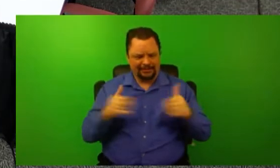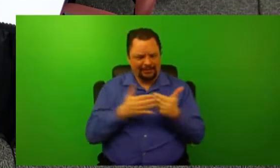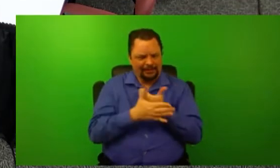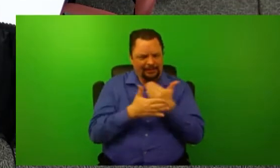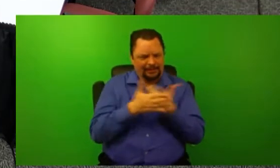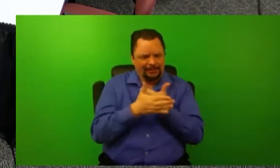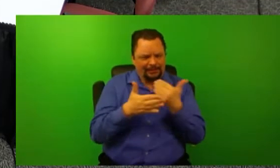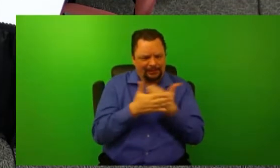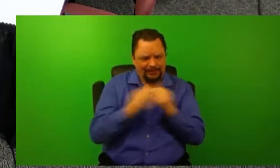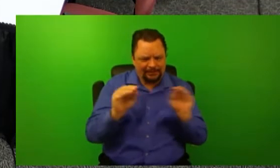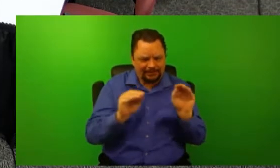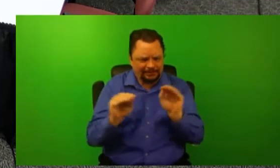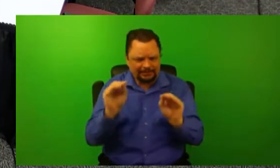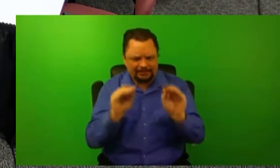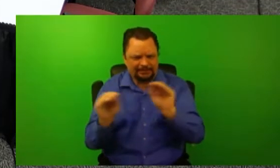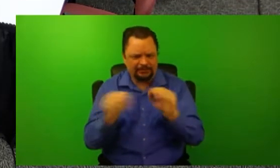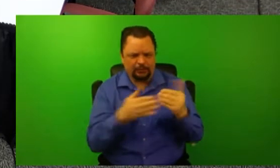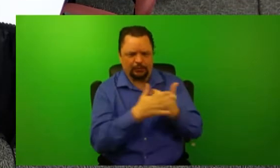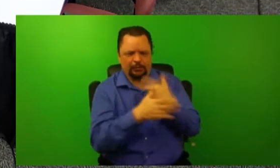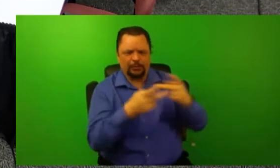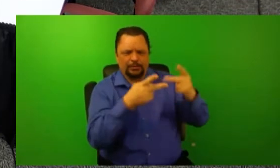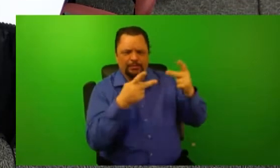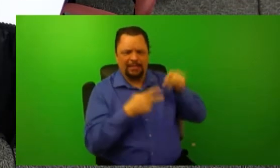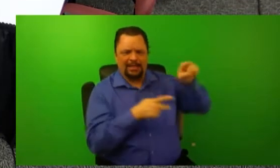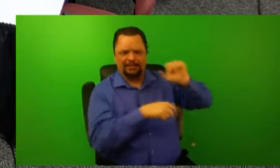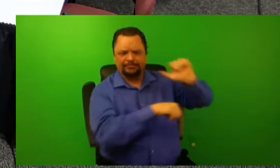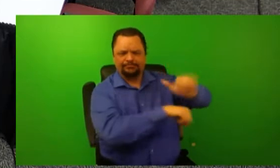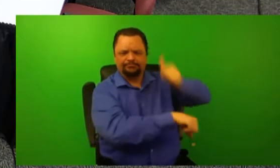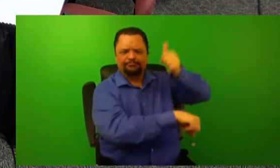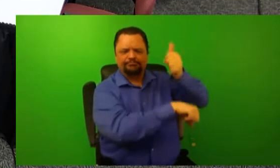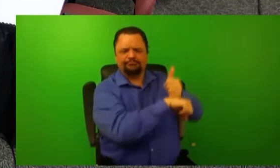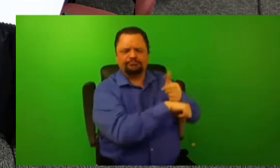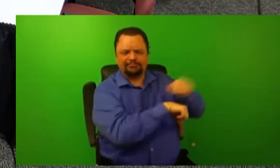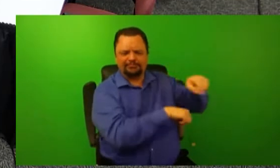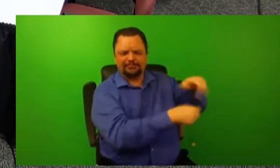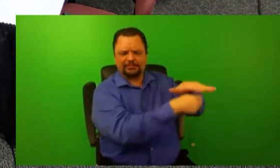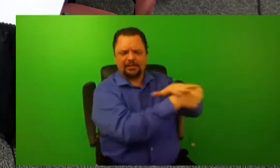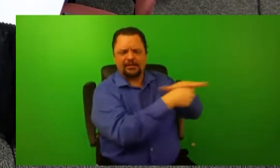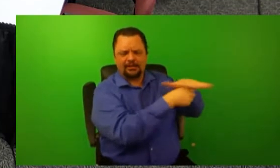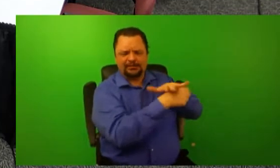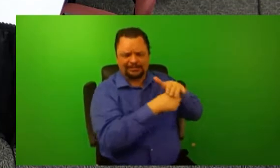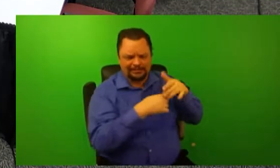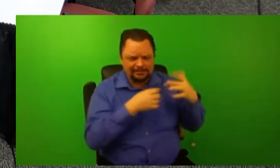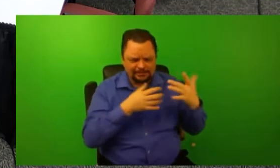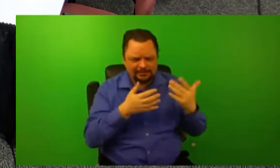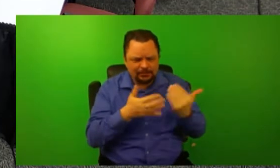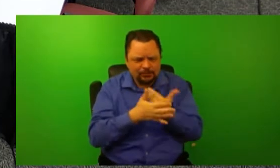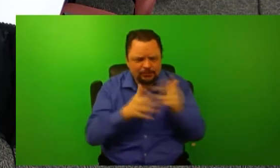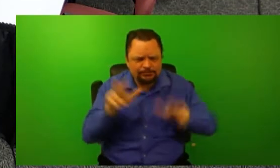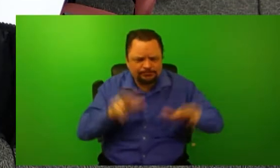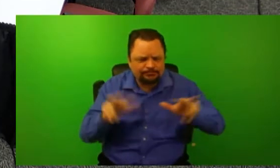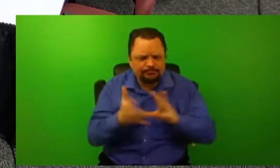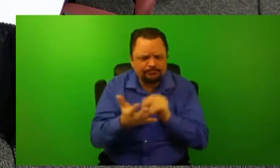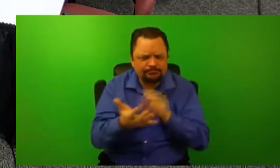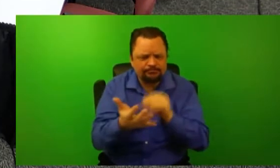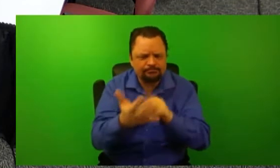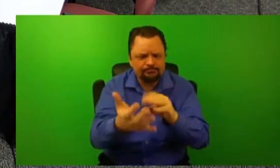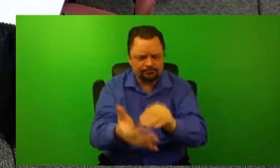this location. I personally think this is going to be a great location for future Board of Health